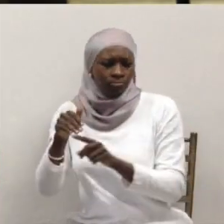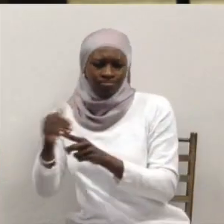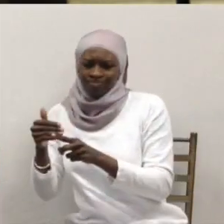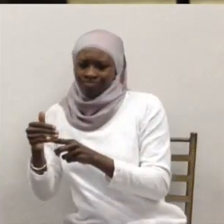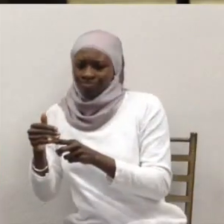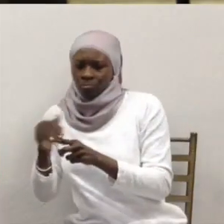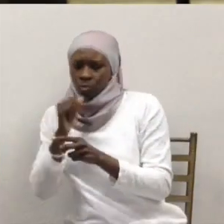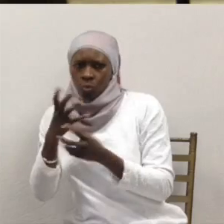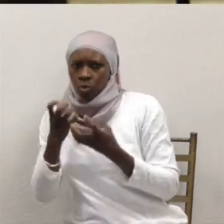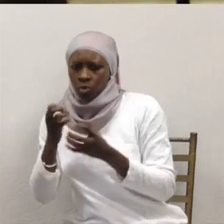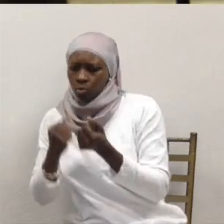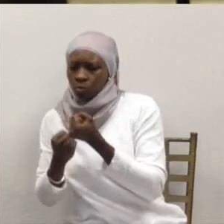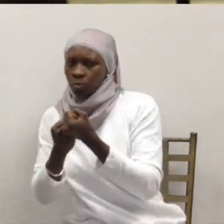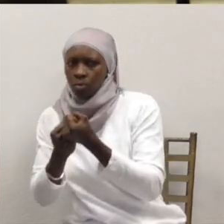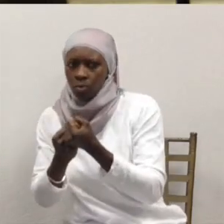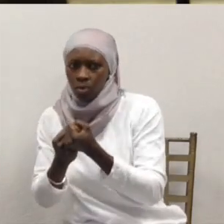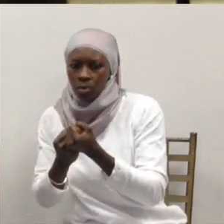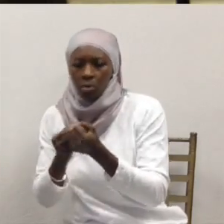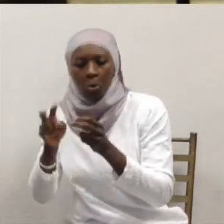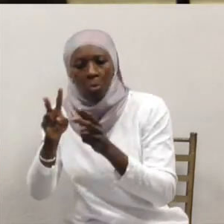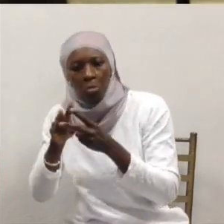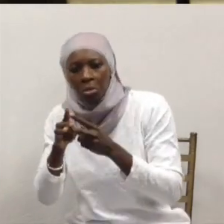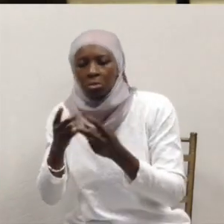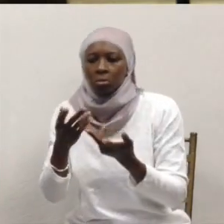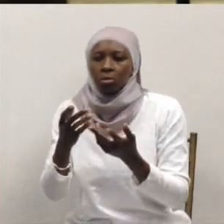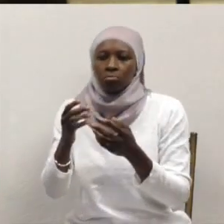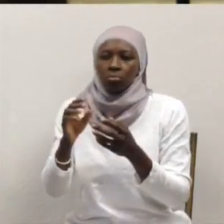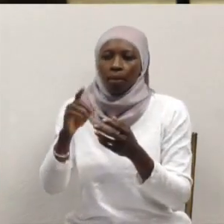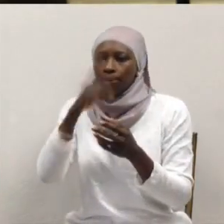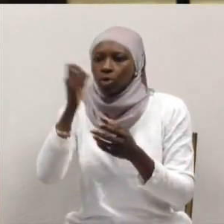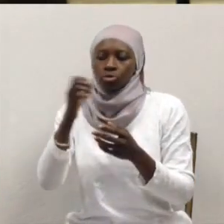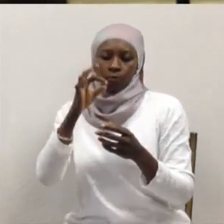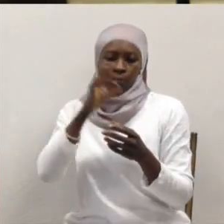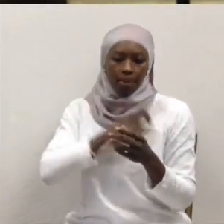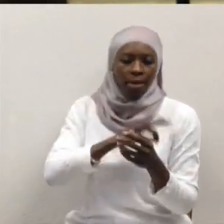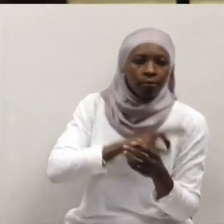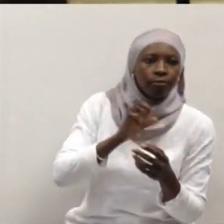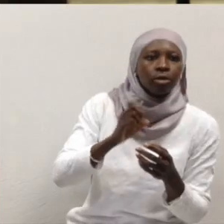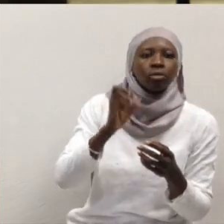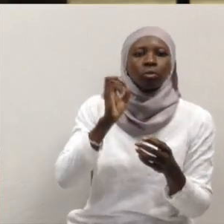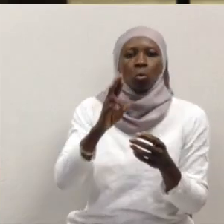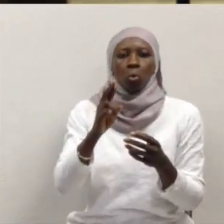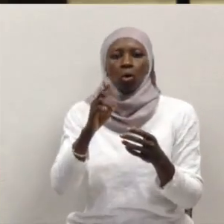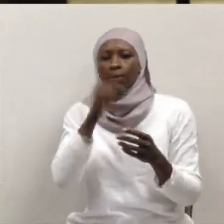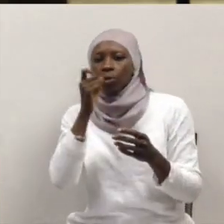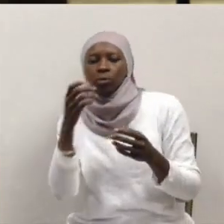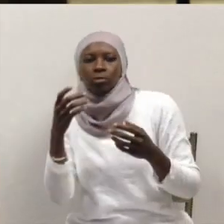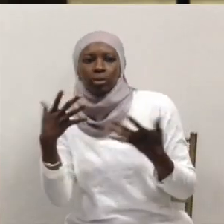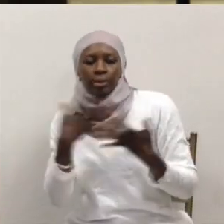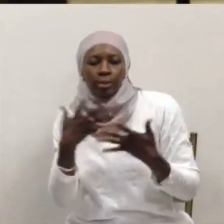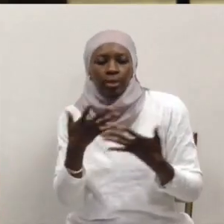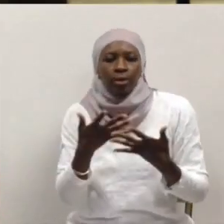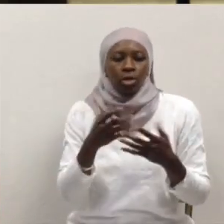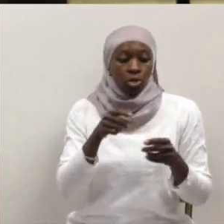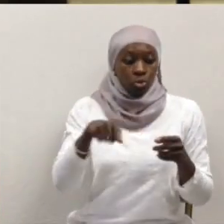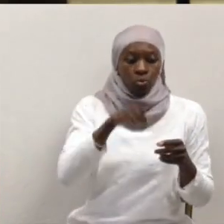fear or out of seeking benefits from the tyranny and the oppressive regimes, you have